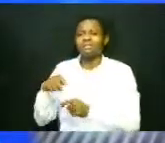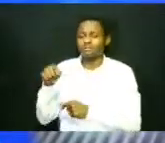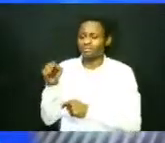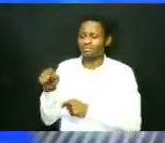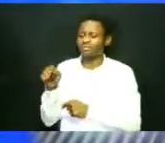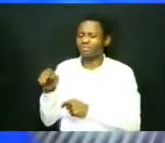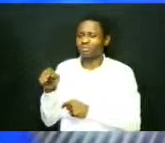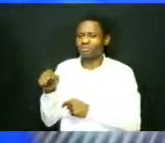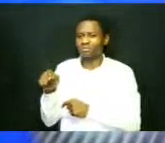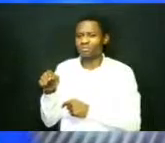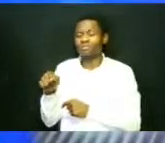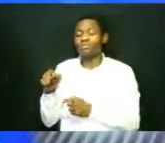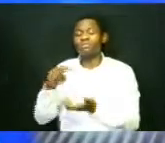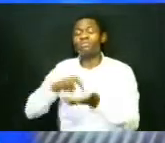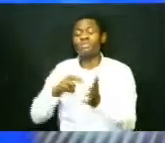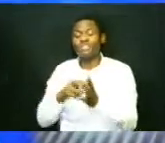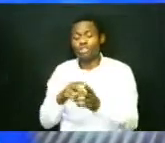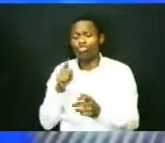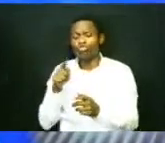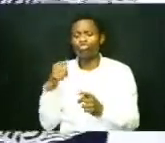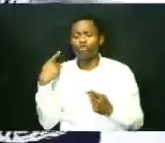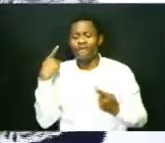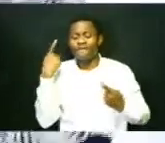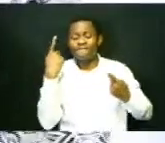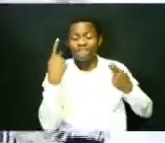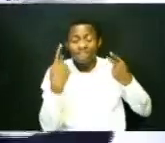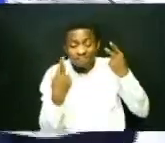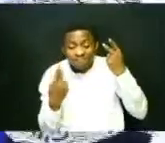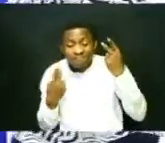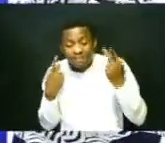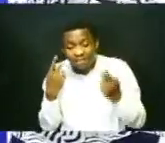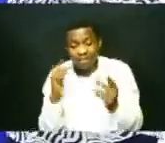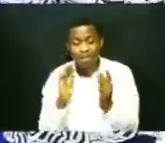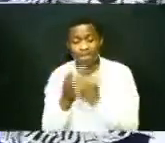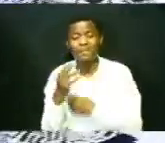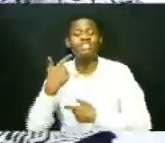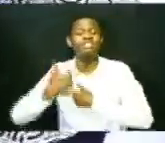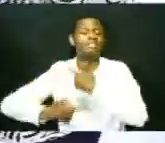you are visited by grace. So